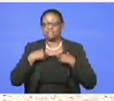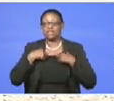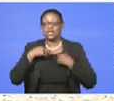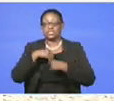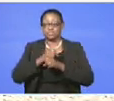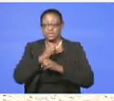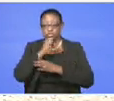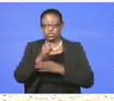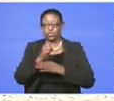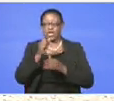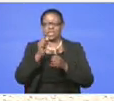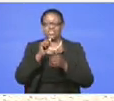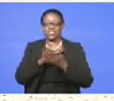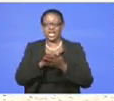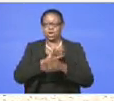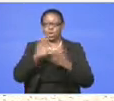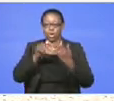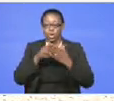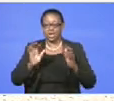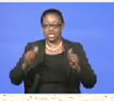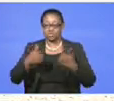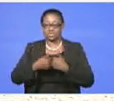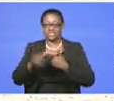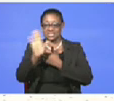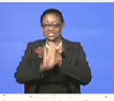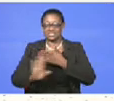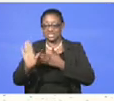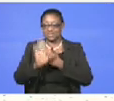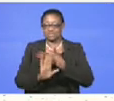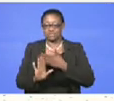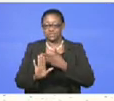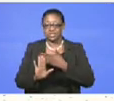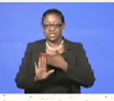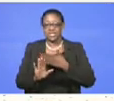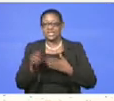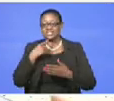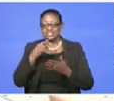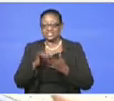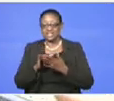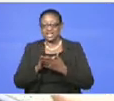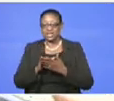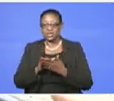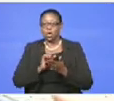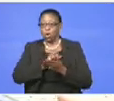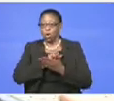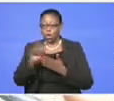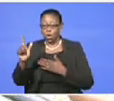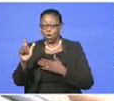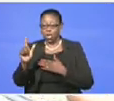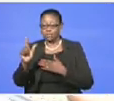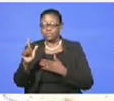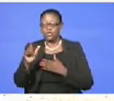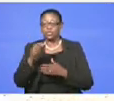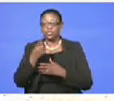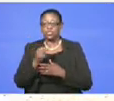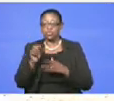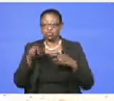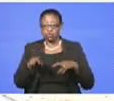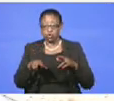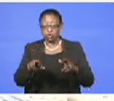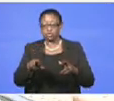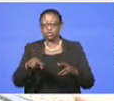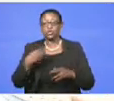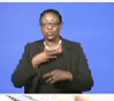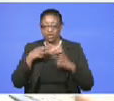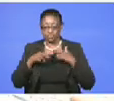driving experience. Just for the record, every road we pave, we have kickbacks. When we pave Seabreeze, we had